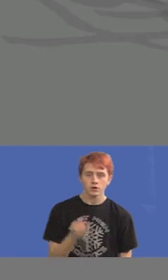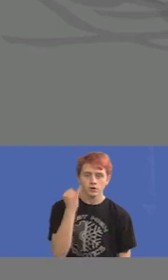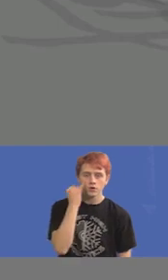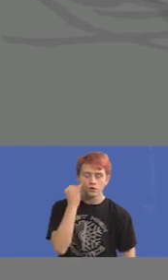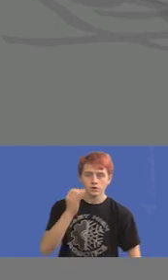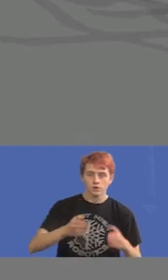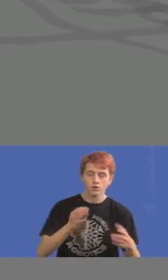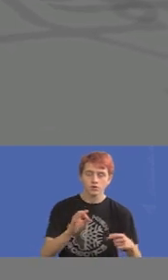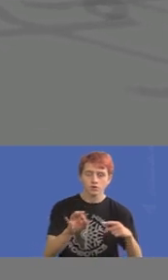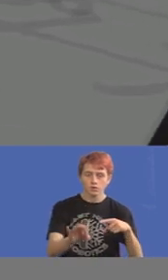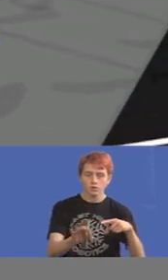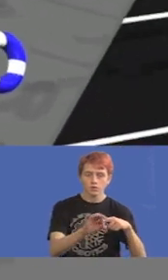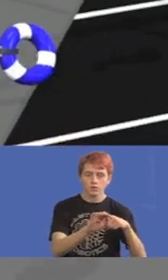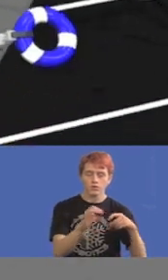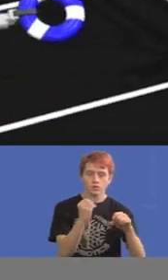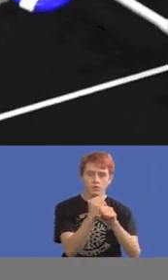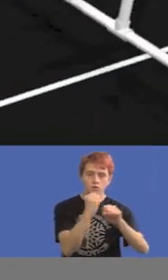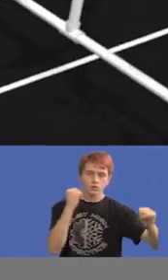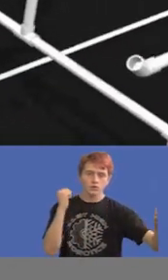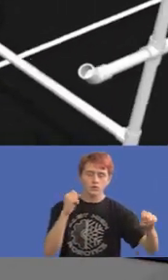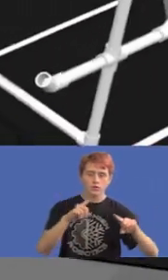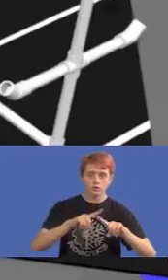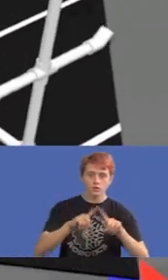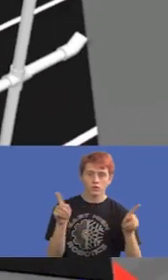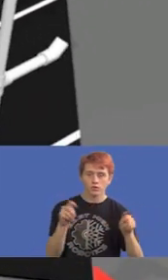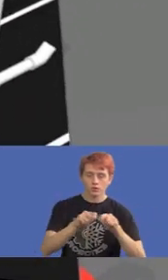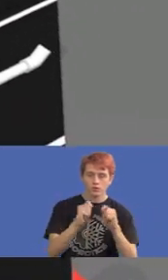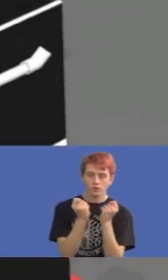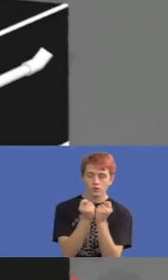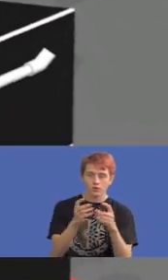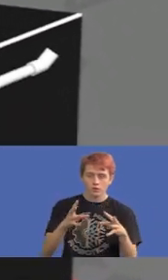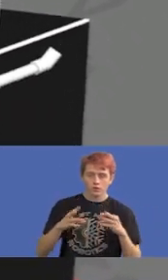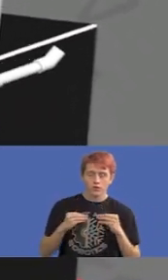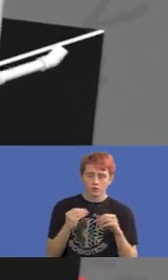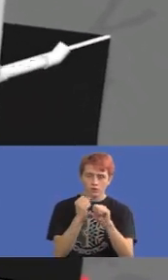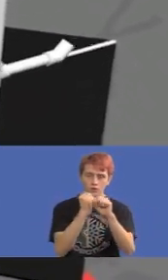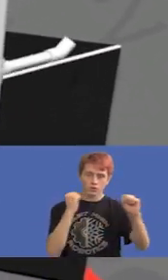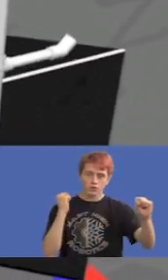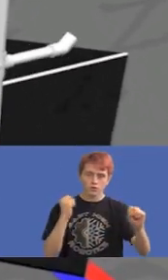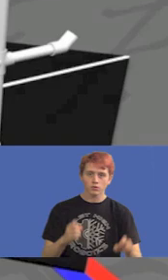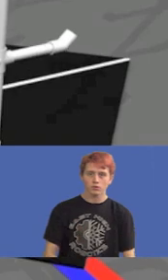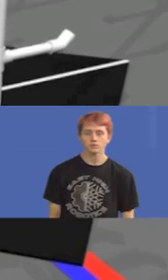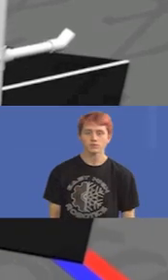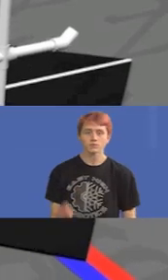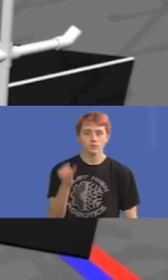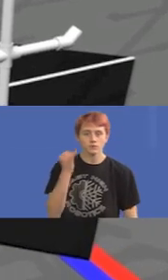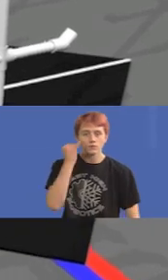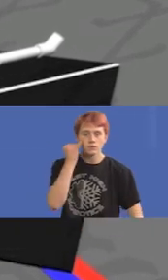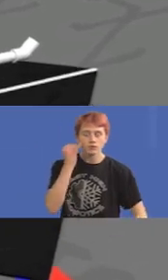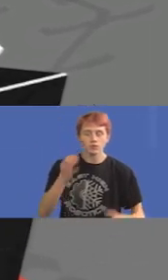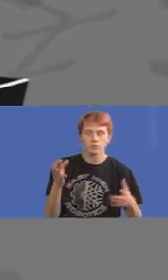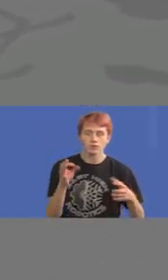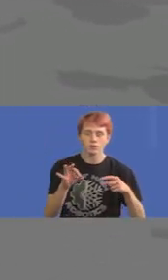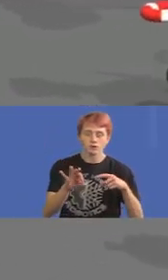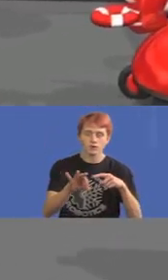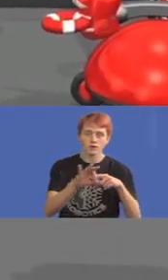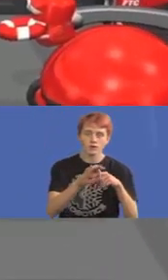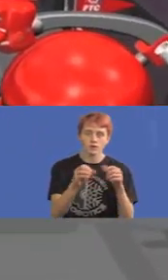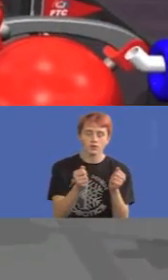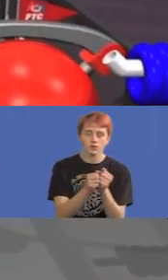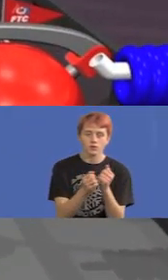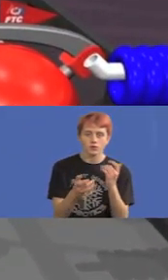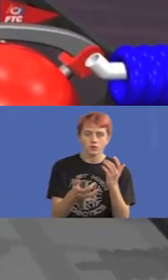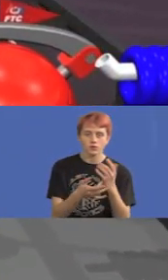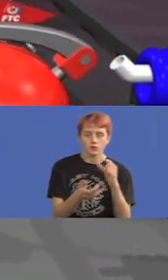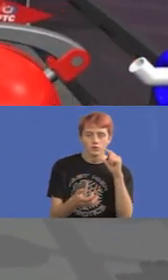a robot hangs an autonomous ring on a peg, their alliance owns that peg for the entire match. If a robot hangs an autonomous ring